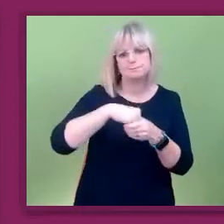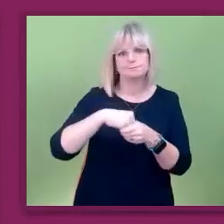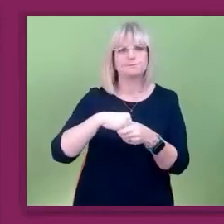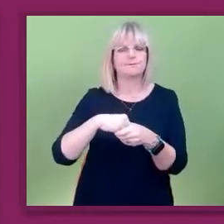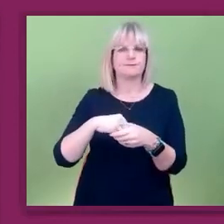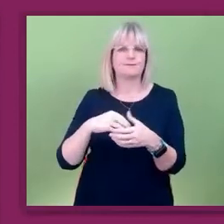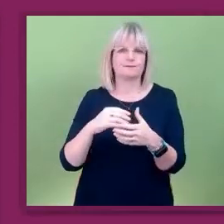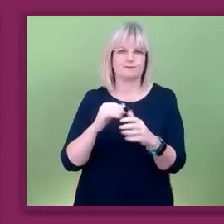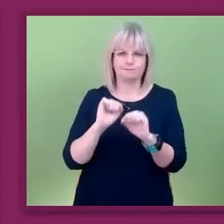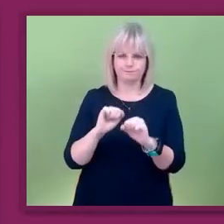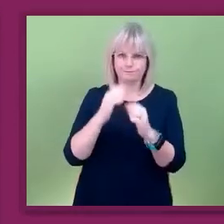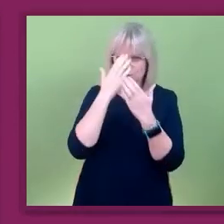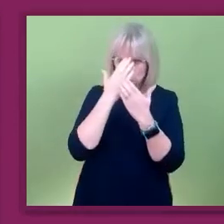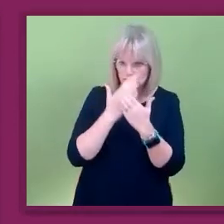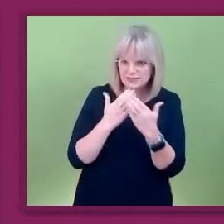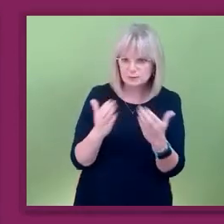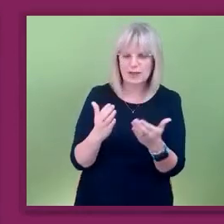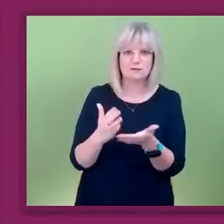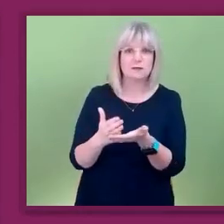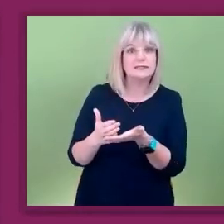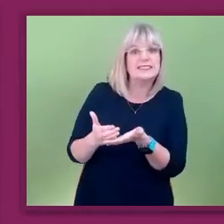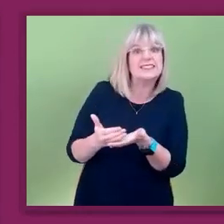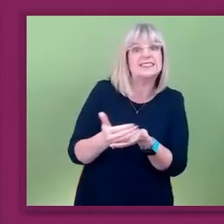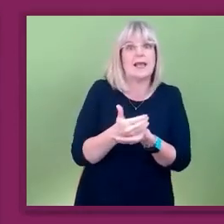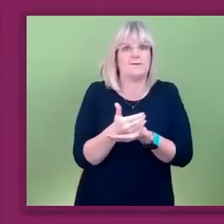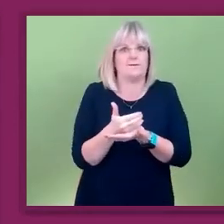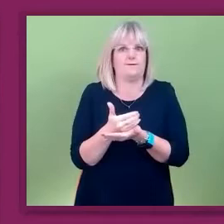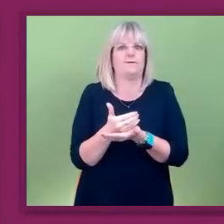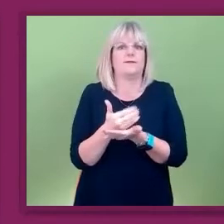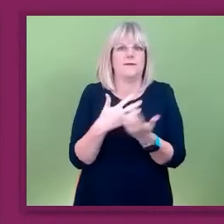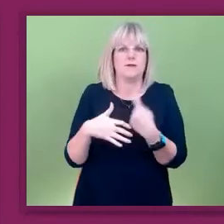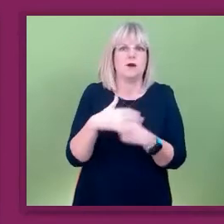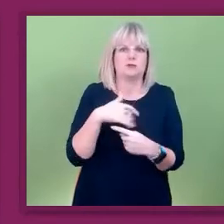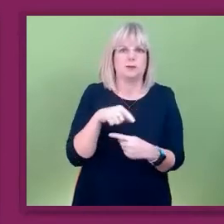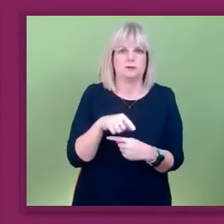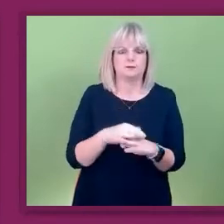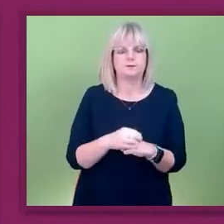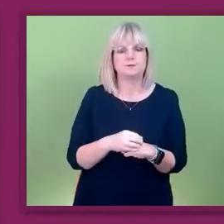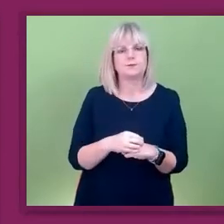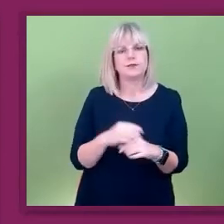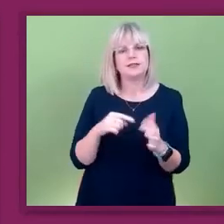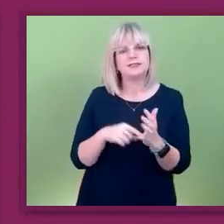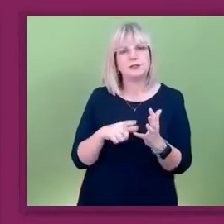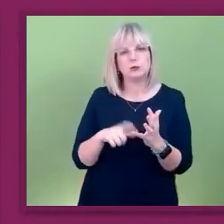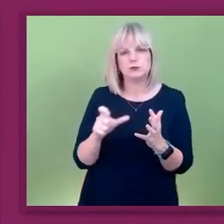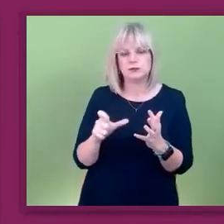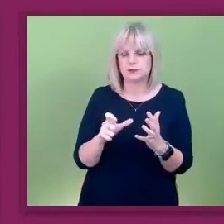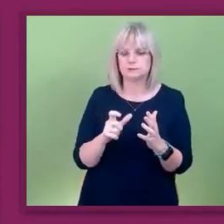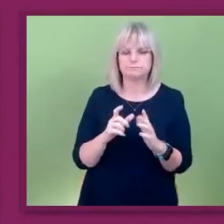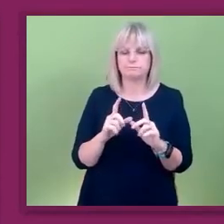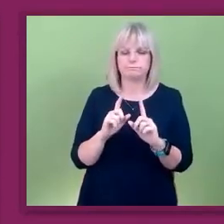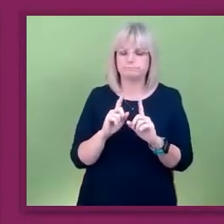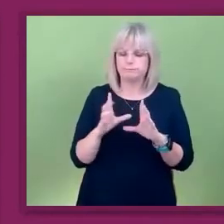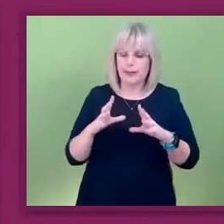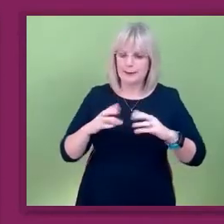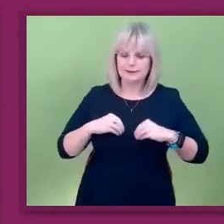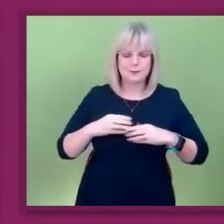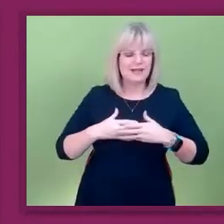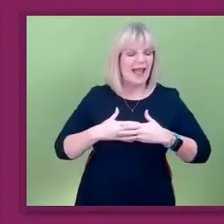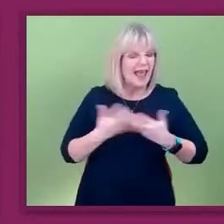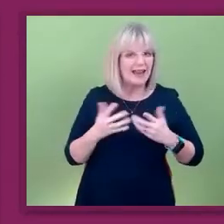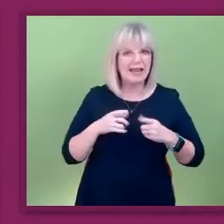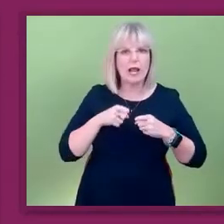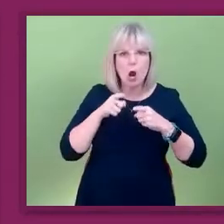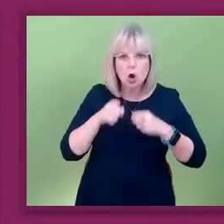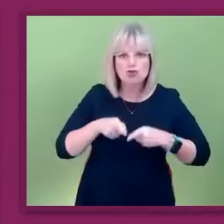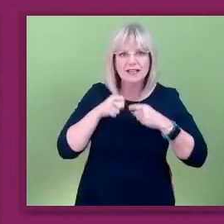and safe environment. TUC has zero tolerance for any types of harassment. So please be respectful of others and